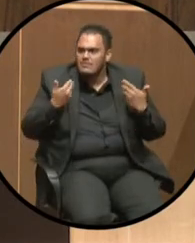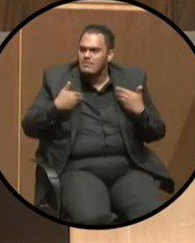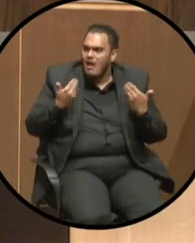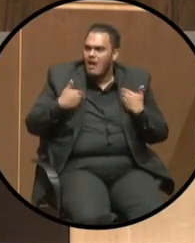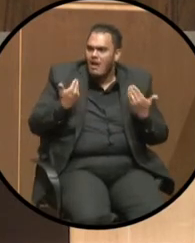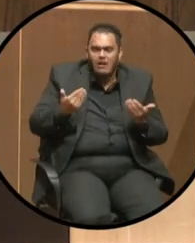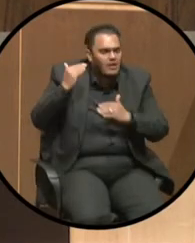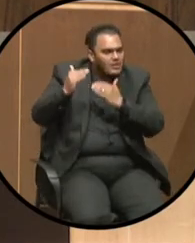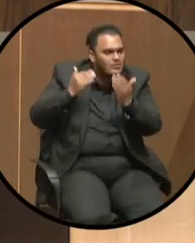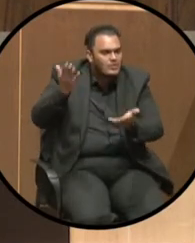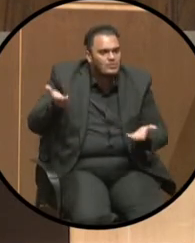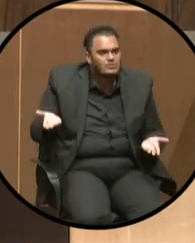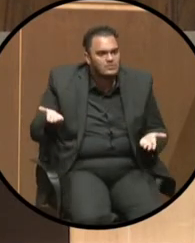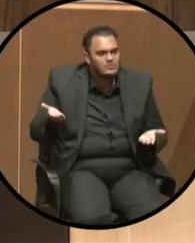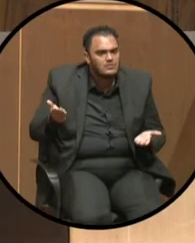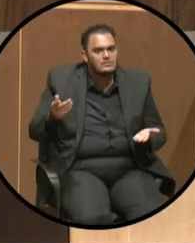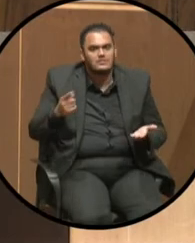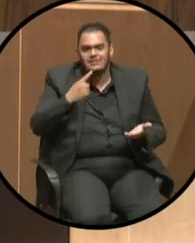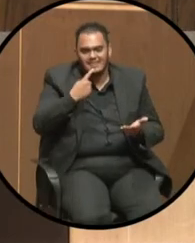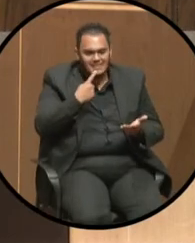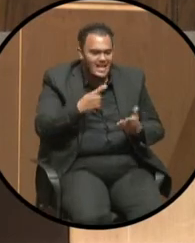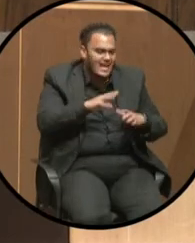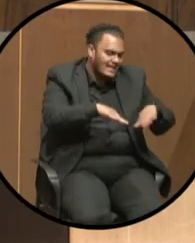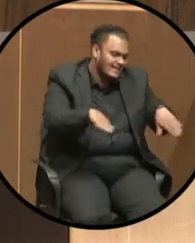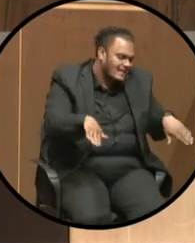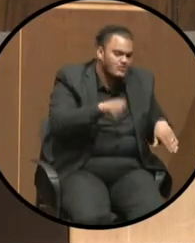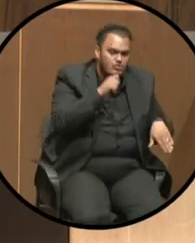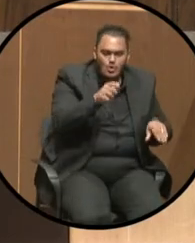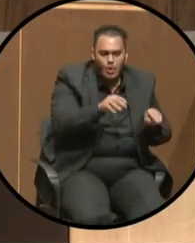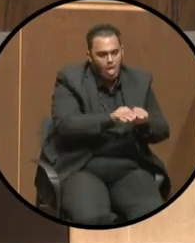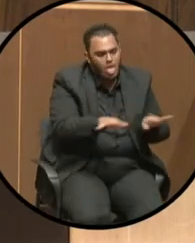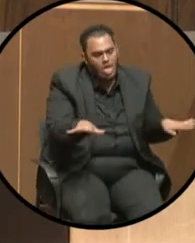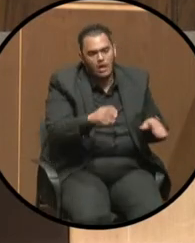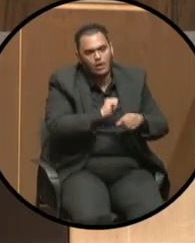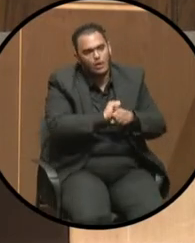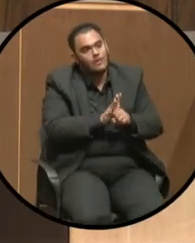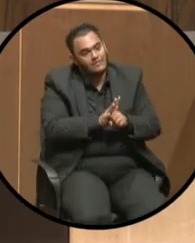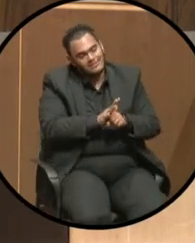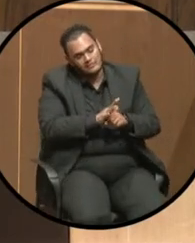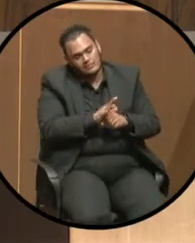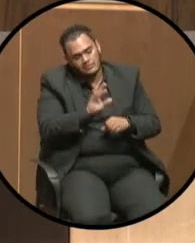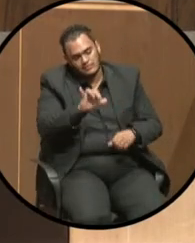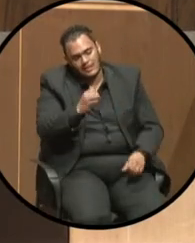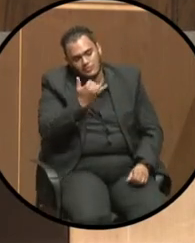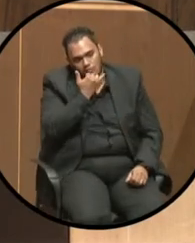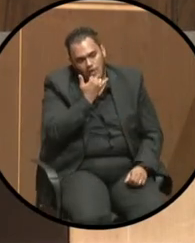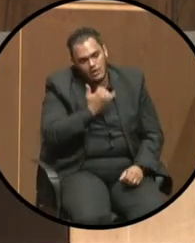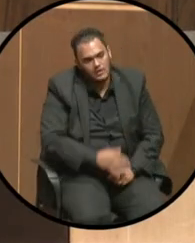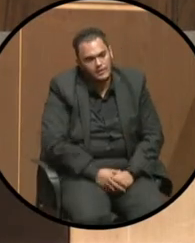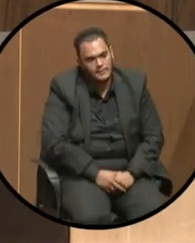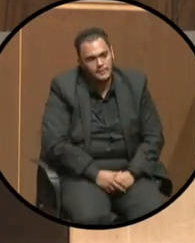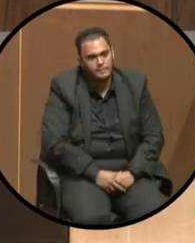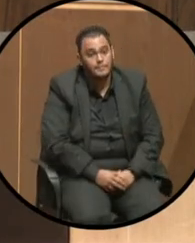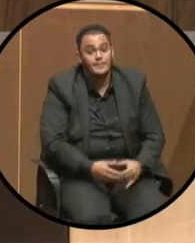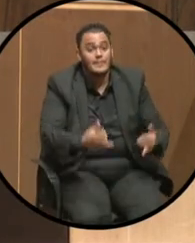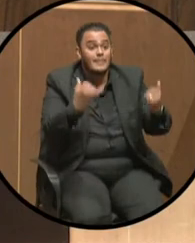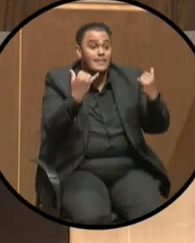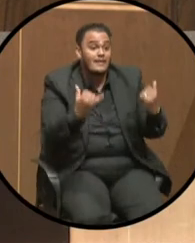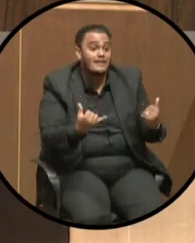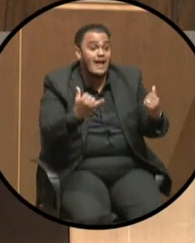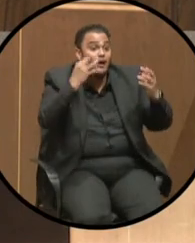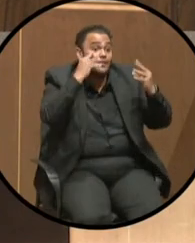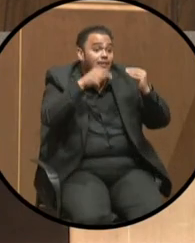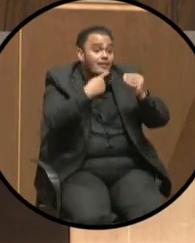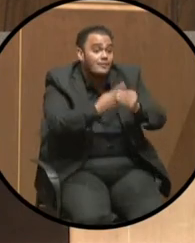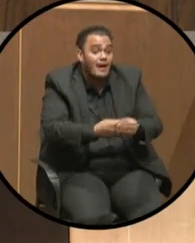outdoors, but for those who say kids don't spread COVID, that's wrong. Now imagine concentrating hundreds of kids in